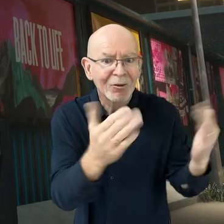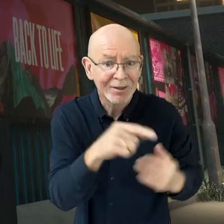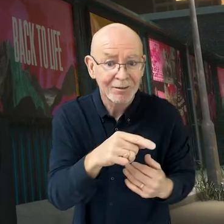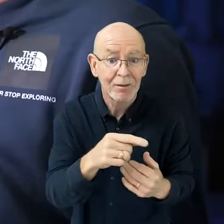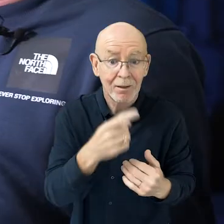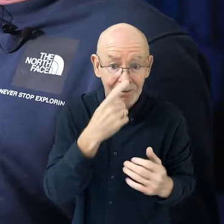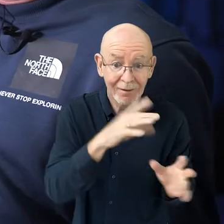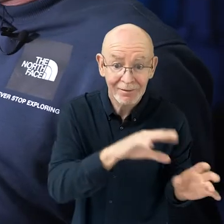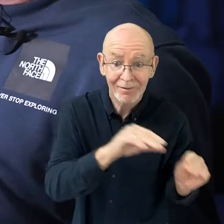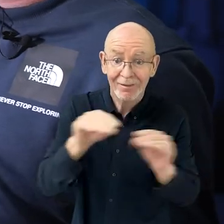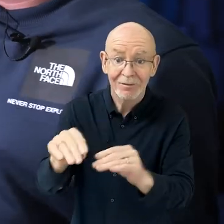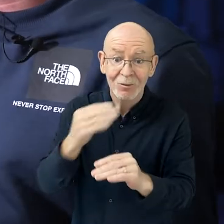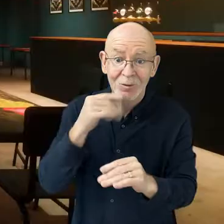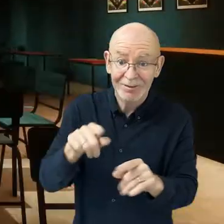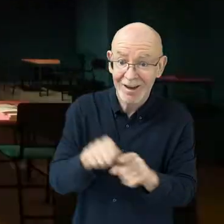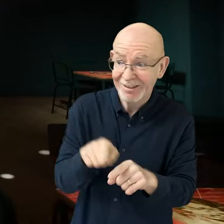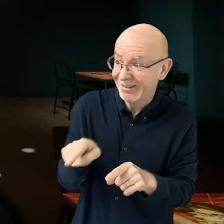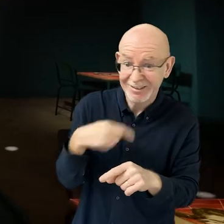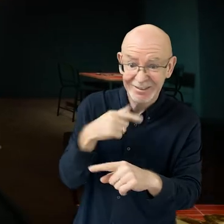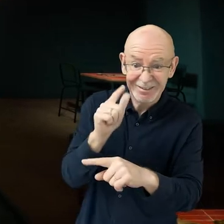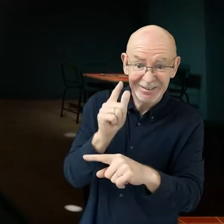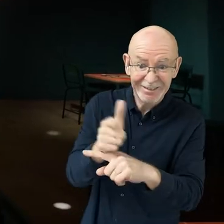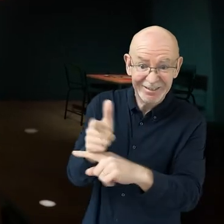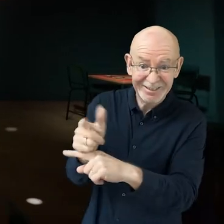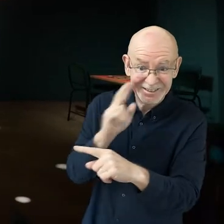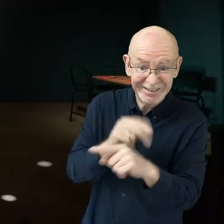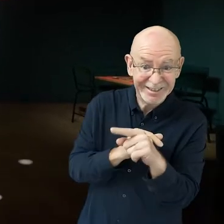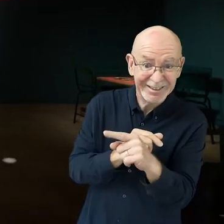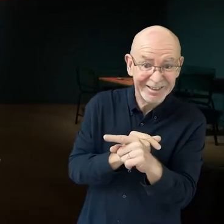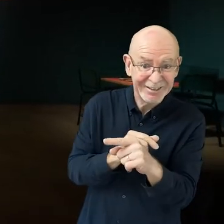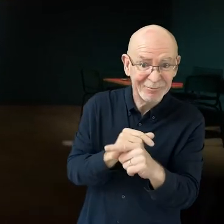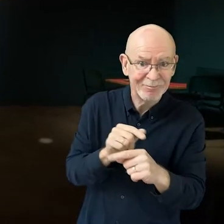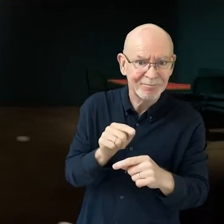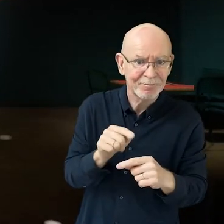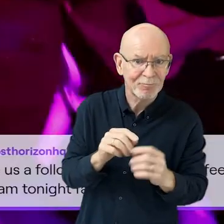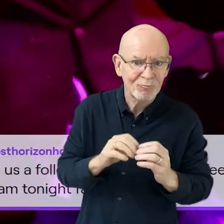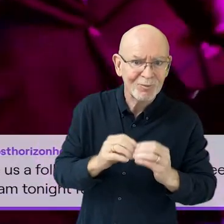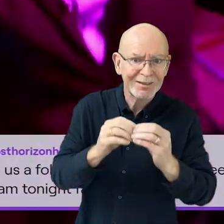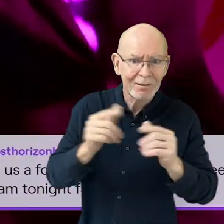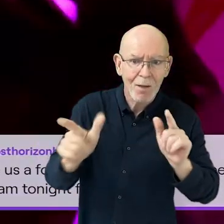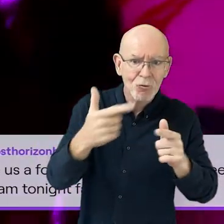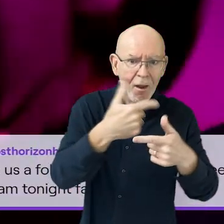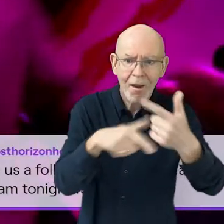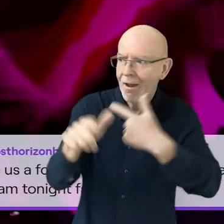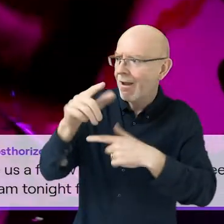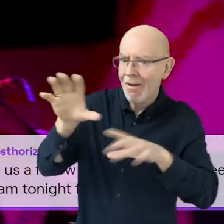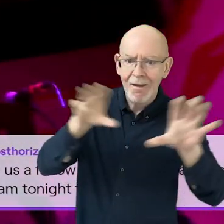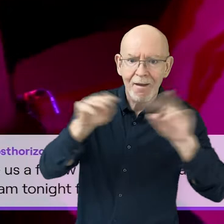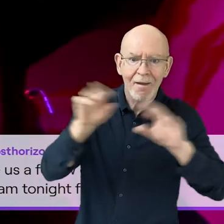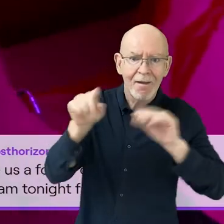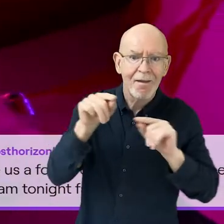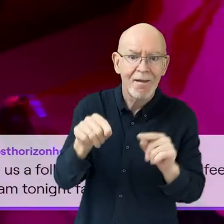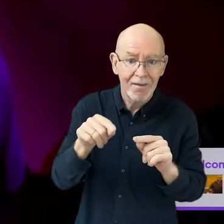then put a capture system on a stage, just like we've got behind me, that uses an array of cameras to create a volumetric